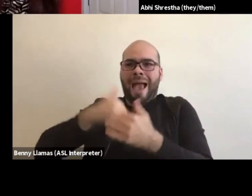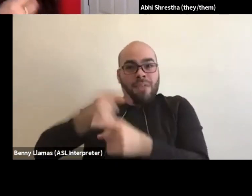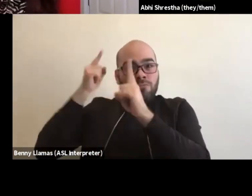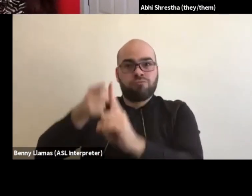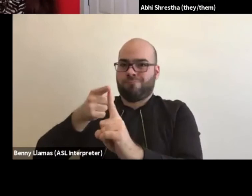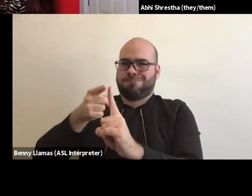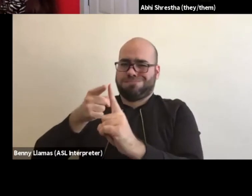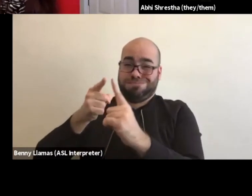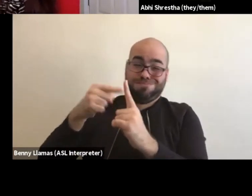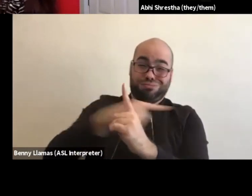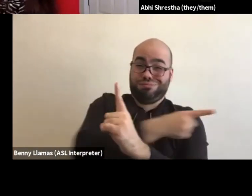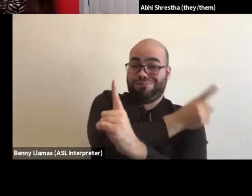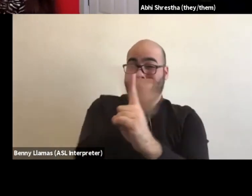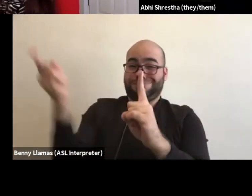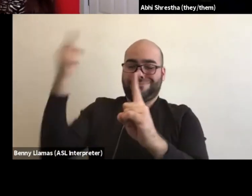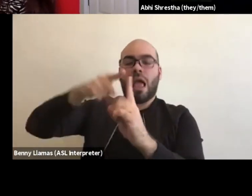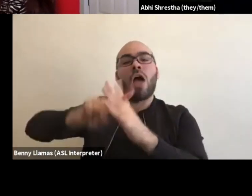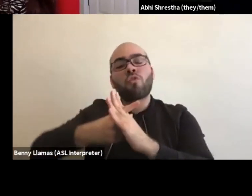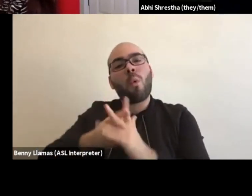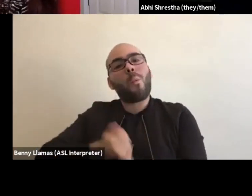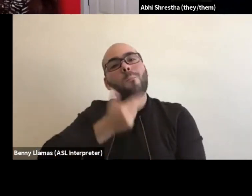I began with poetry. I fell in love with poetry